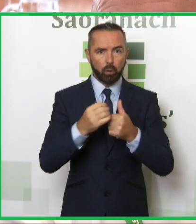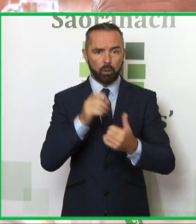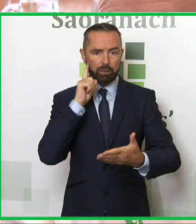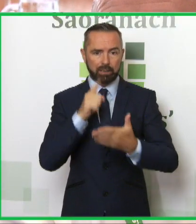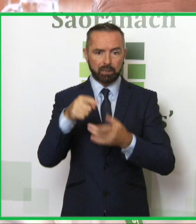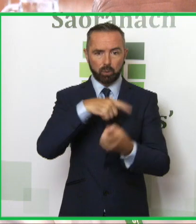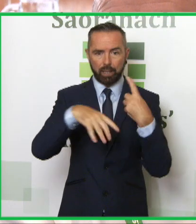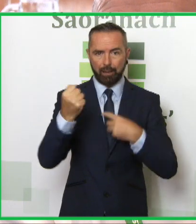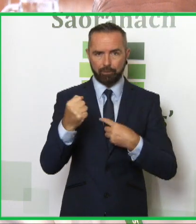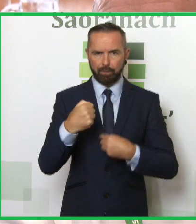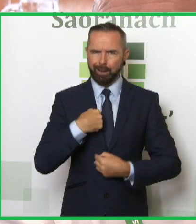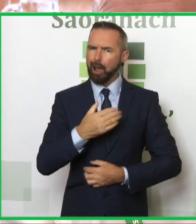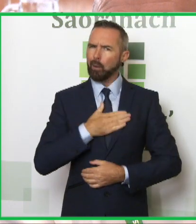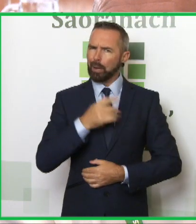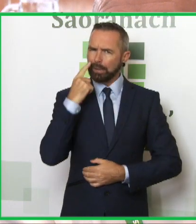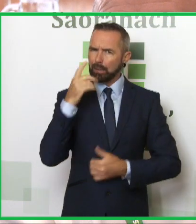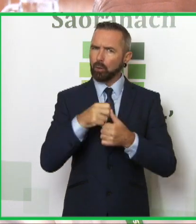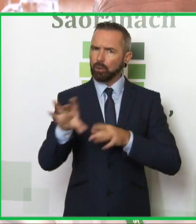I would like to see the choices up front.